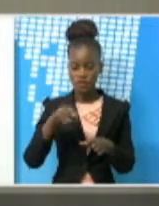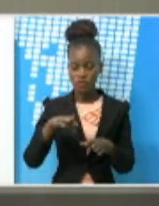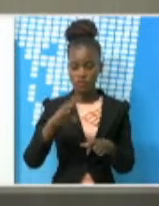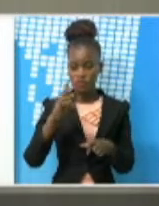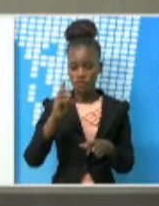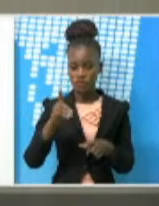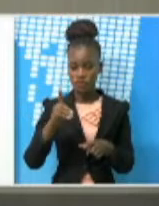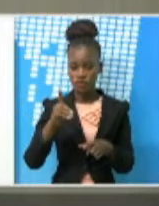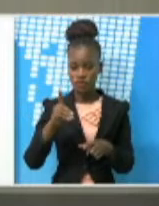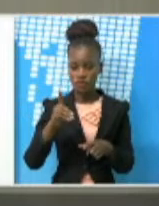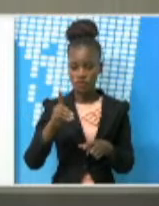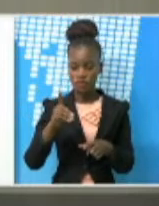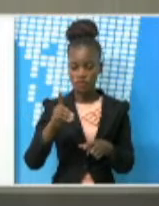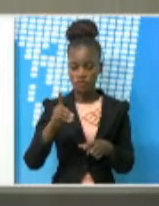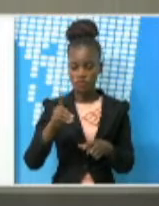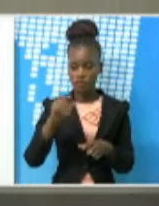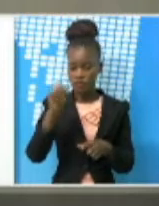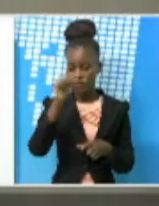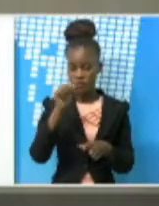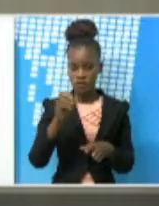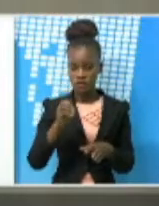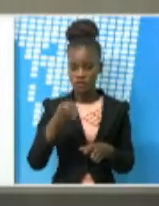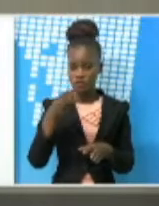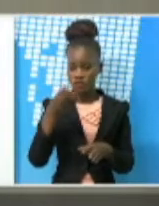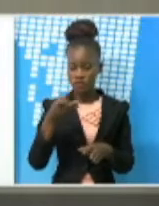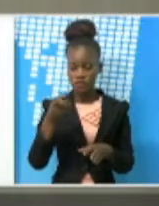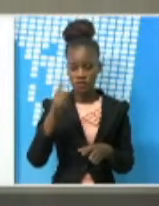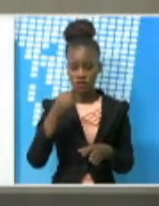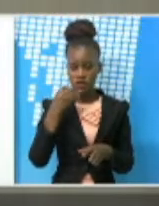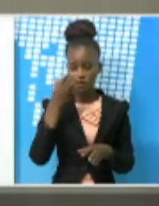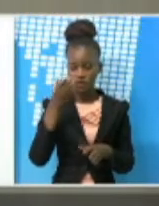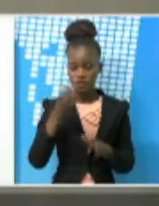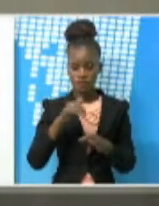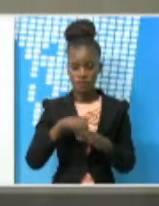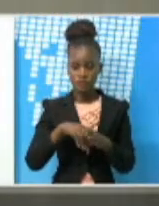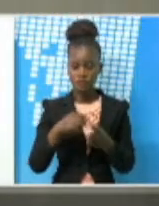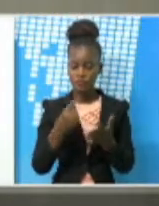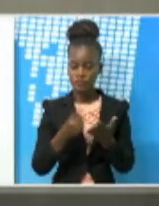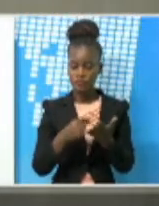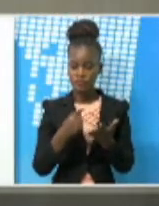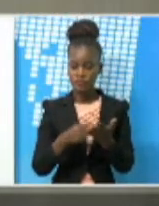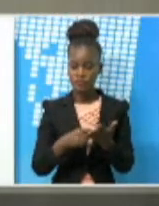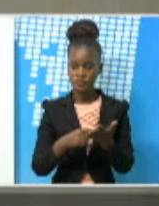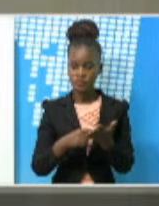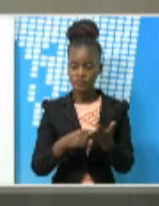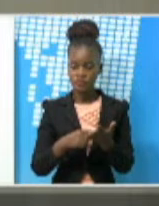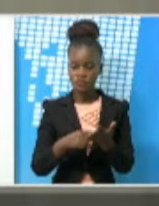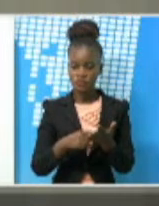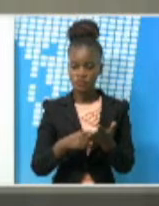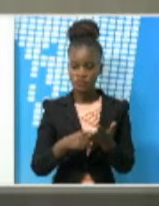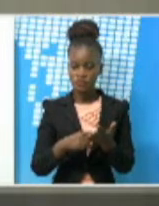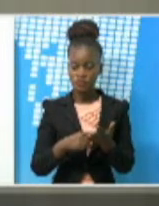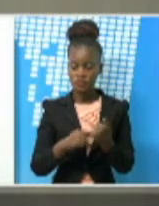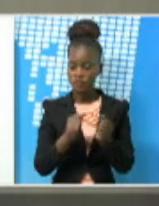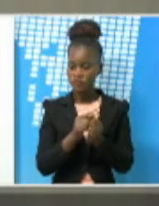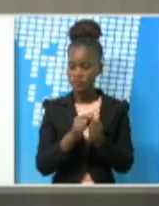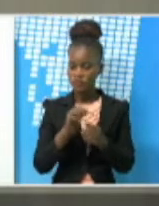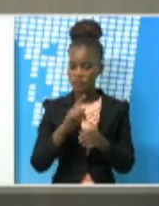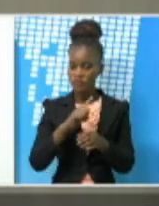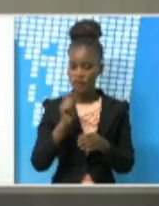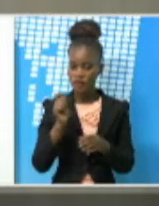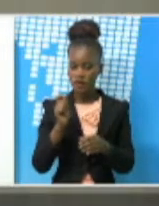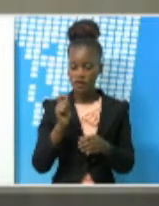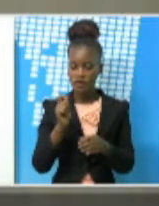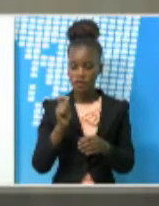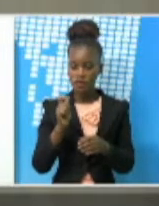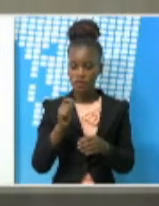that we comply with. So we are not an island. We sit within Uganda, and we have to comply with the